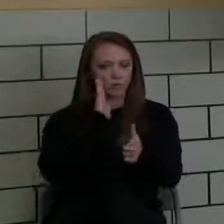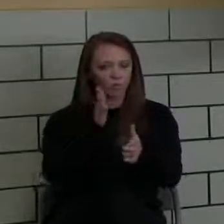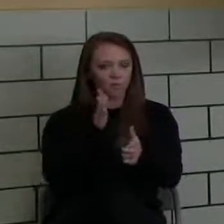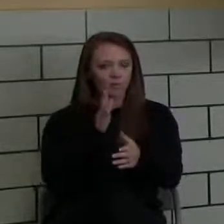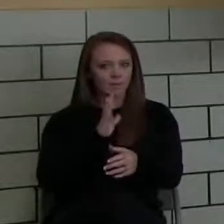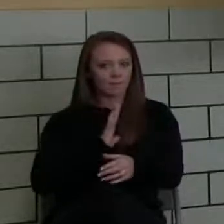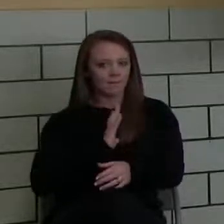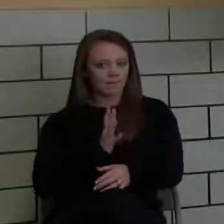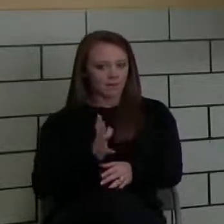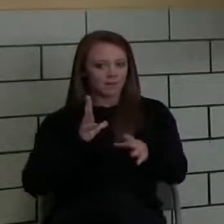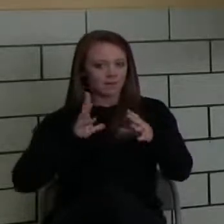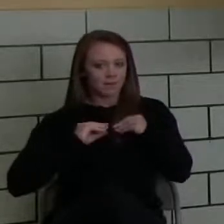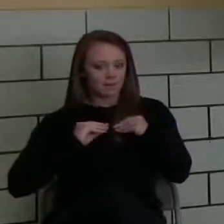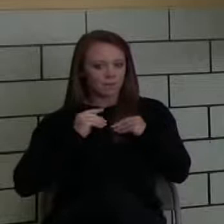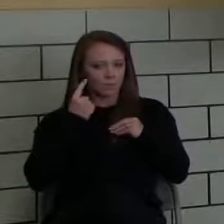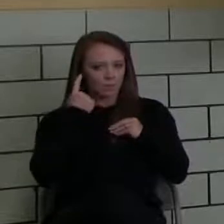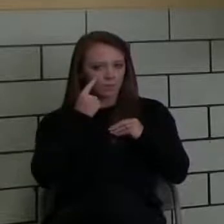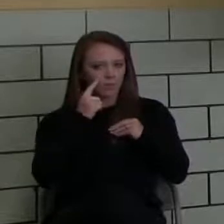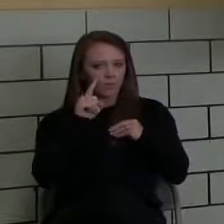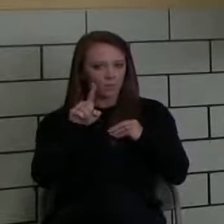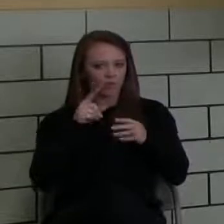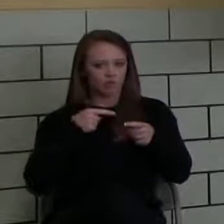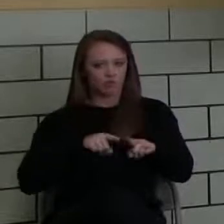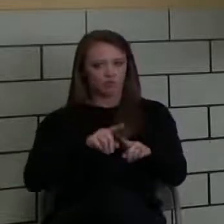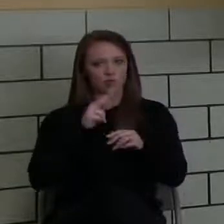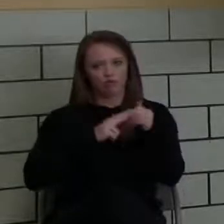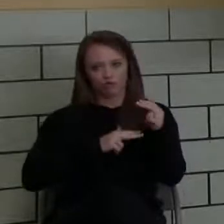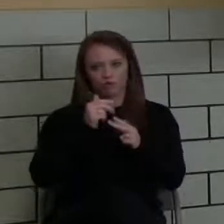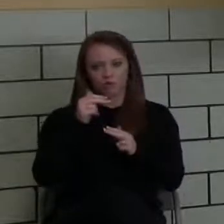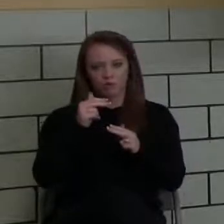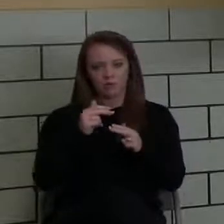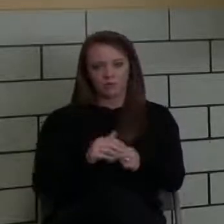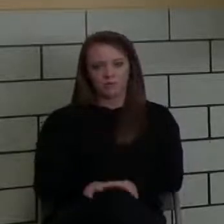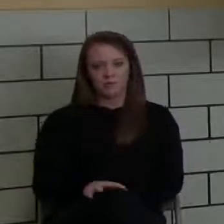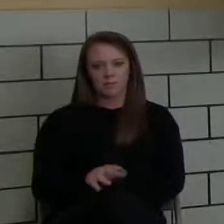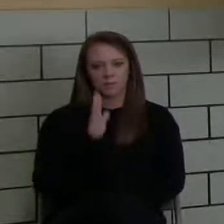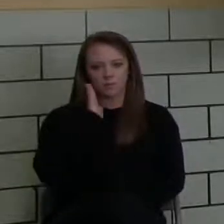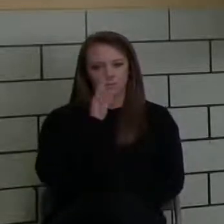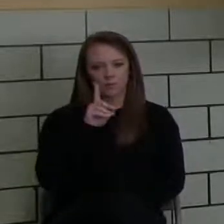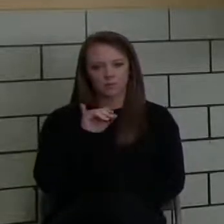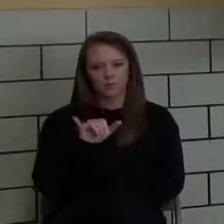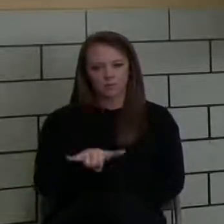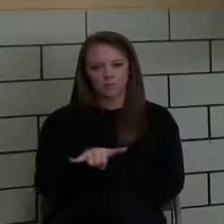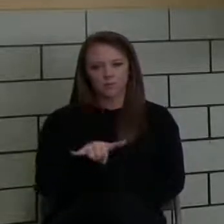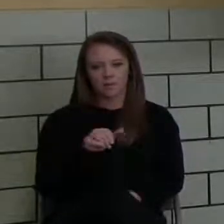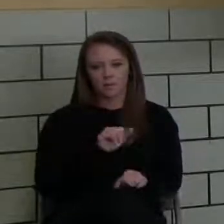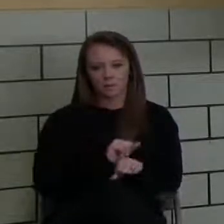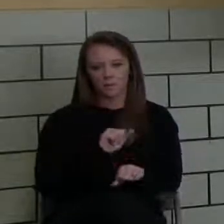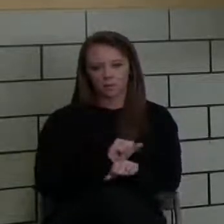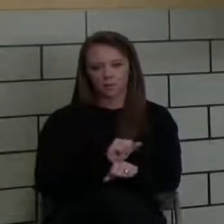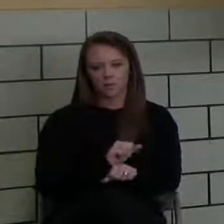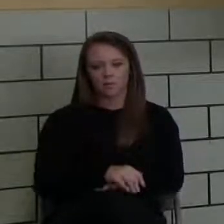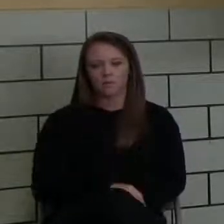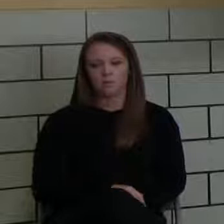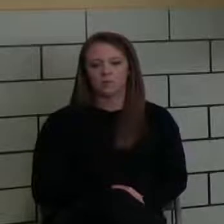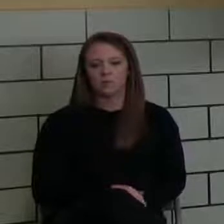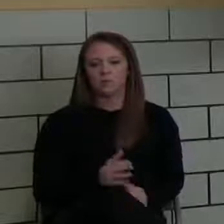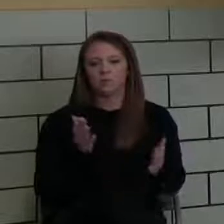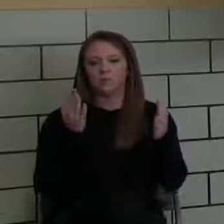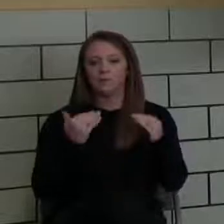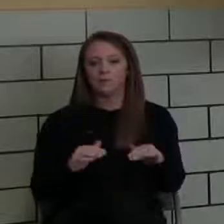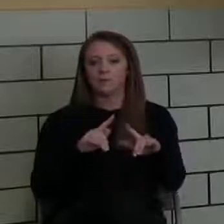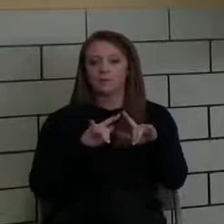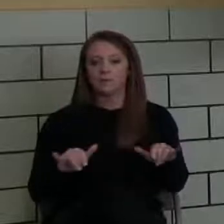an acceptable scenario. But so we'll do that work, and then at the